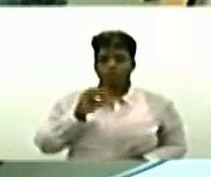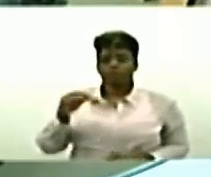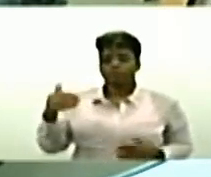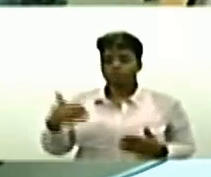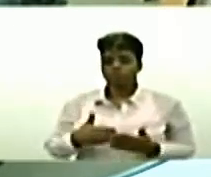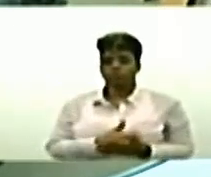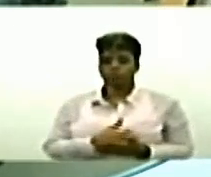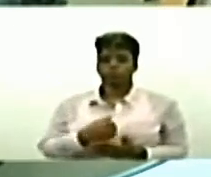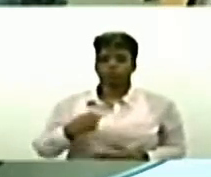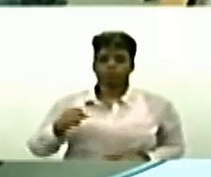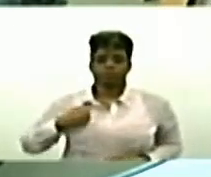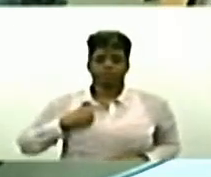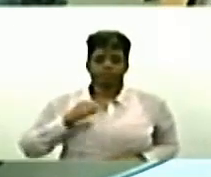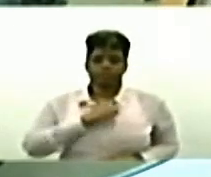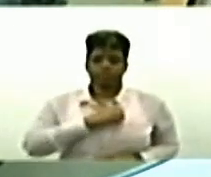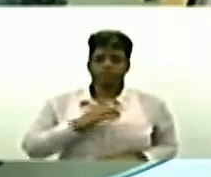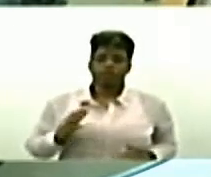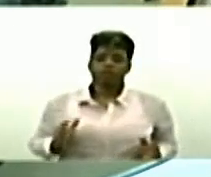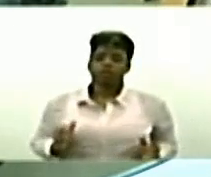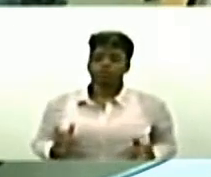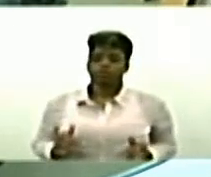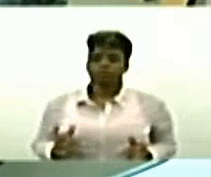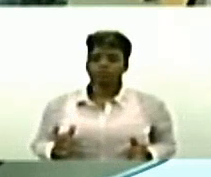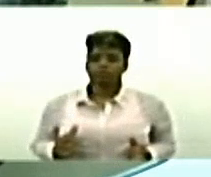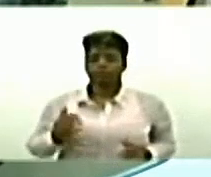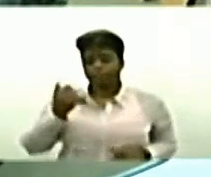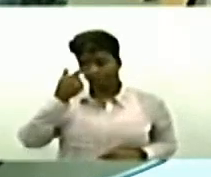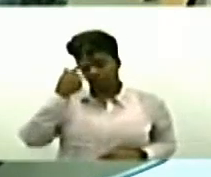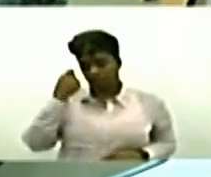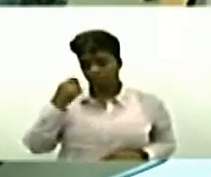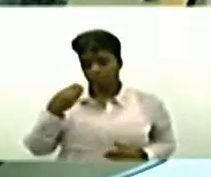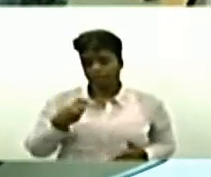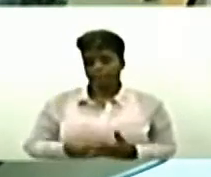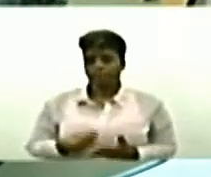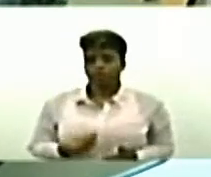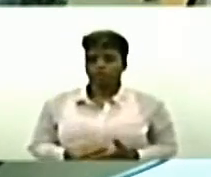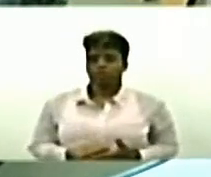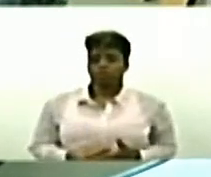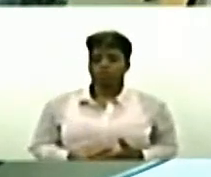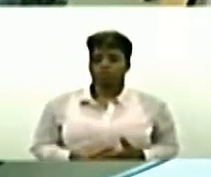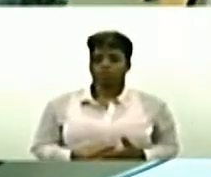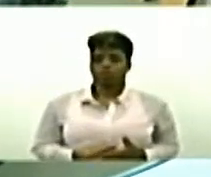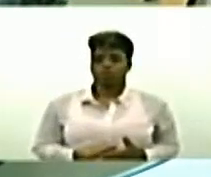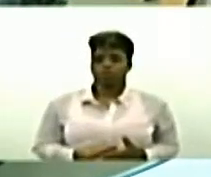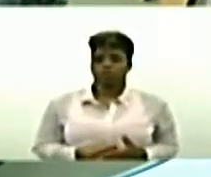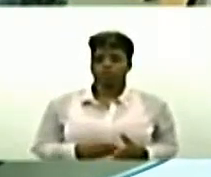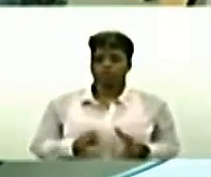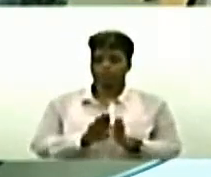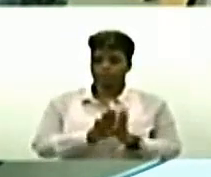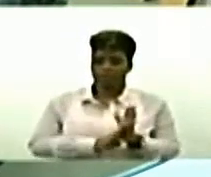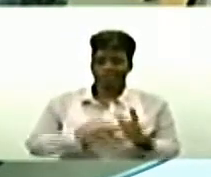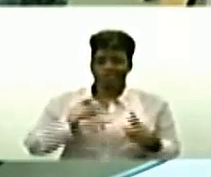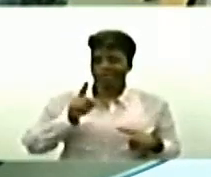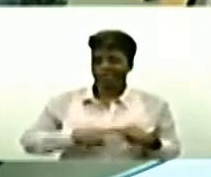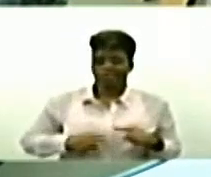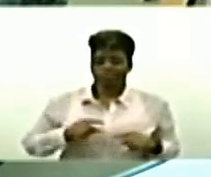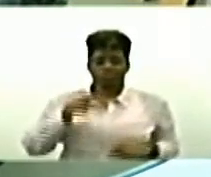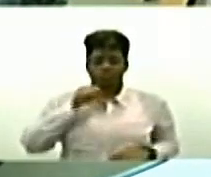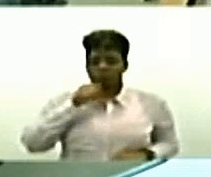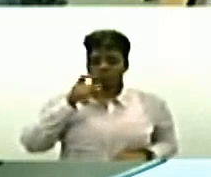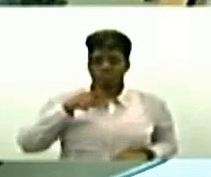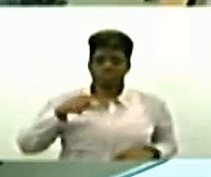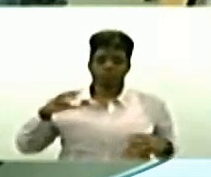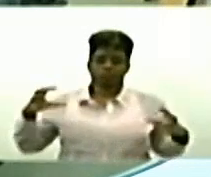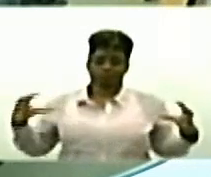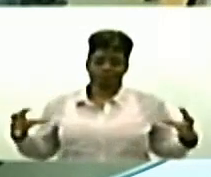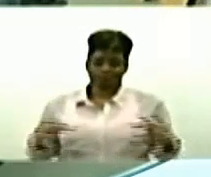senators. Because it is a money bill, you don't have to get into the committee stage, so you can move straight